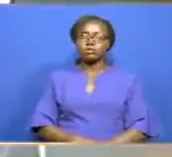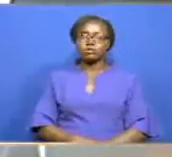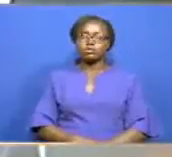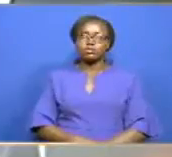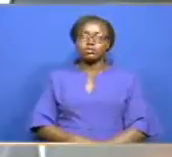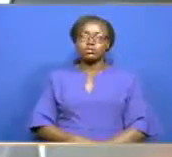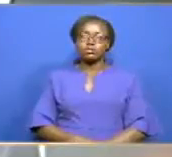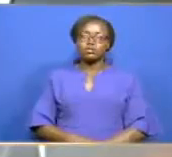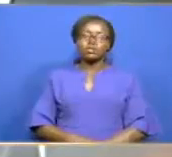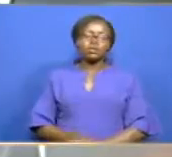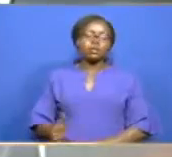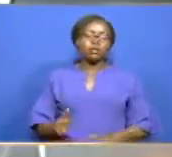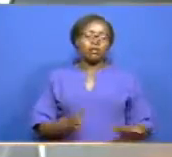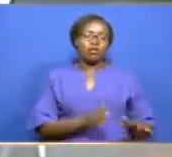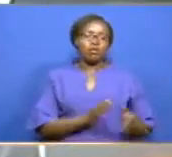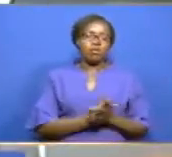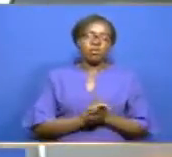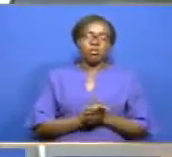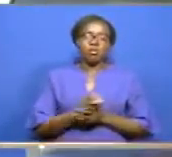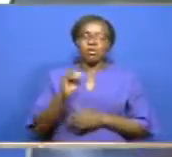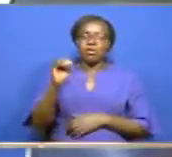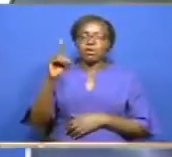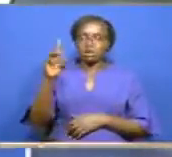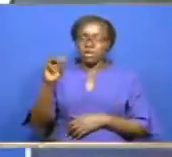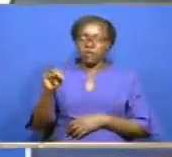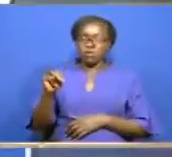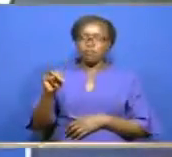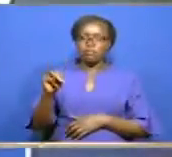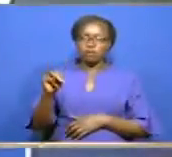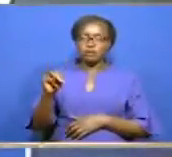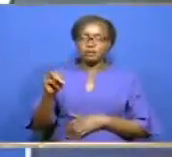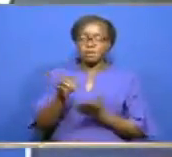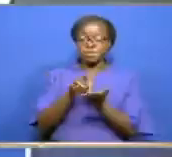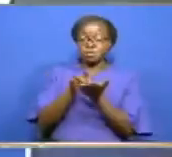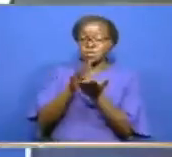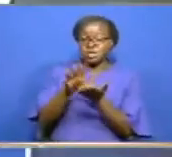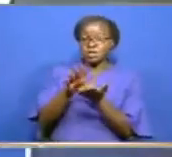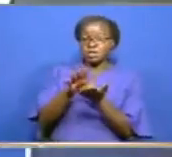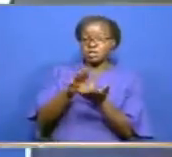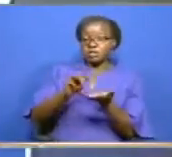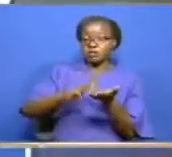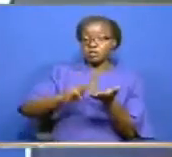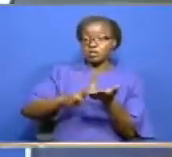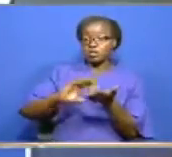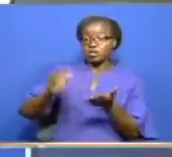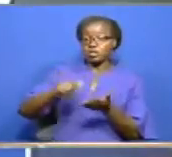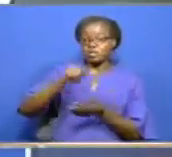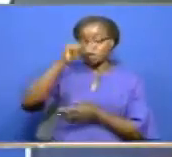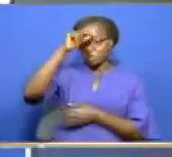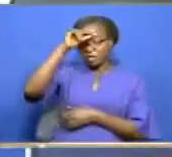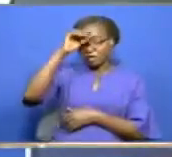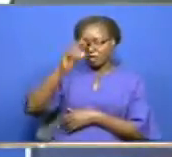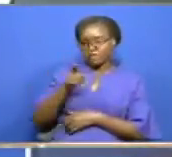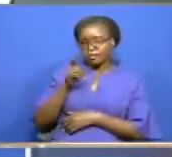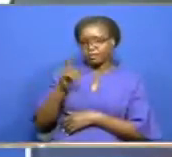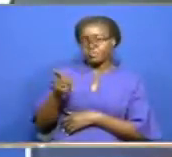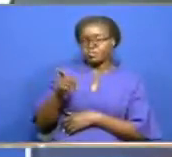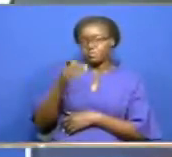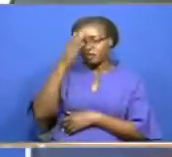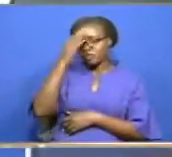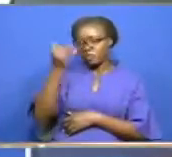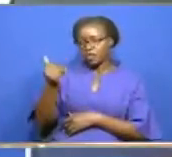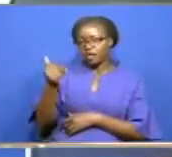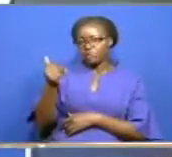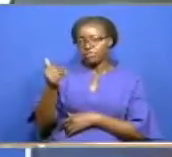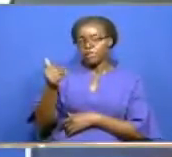Let's take a look at some politics now. The Orange Democratic Movement has called for the impeachment of Migori County Governor Zachary Okoth Obado following his arraignment